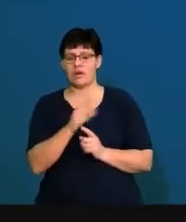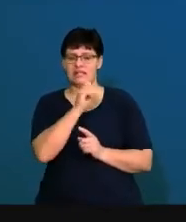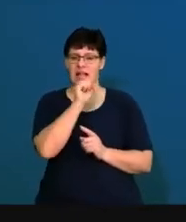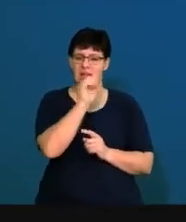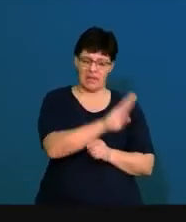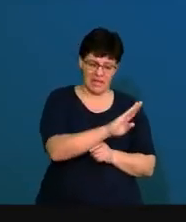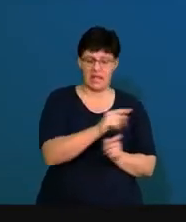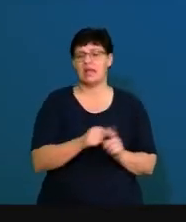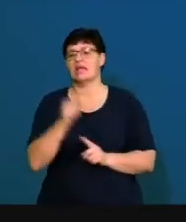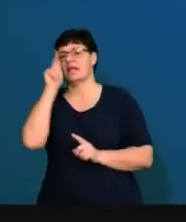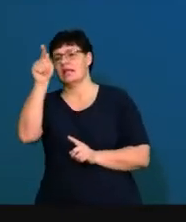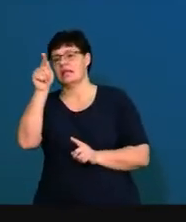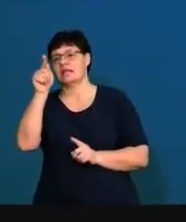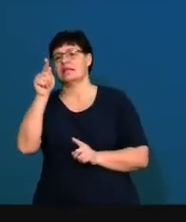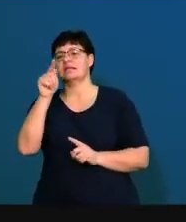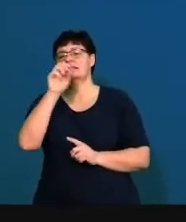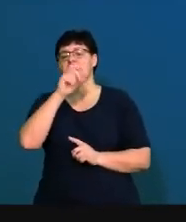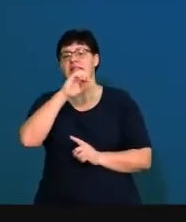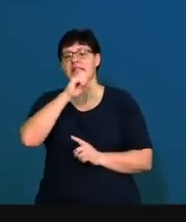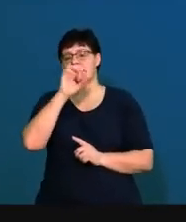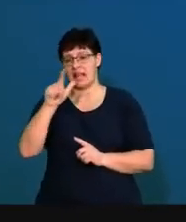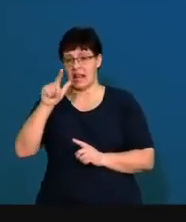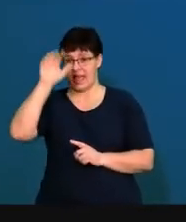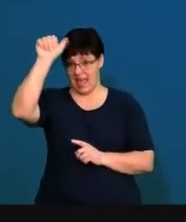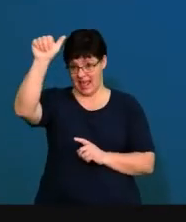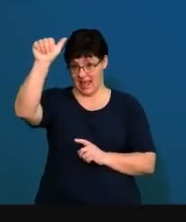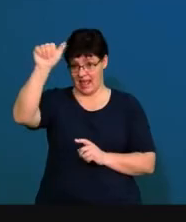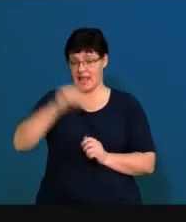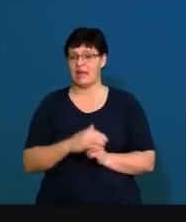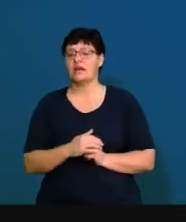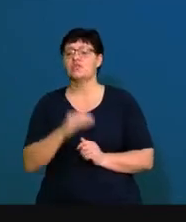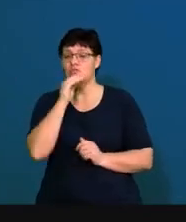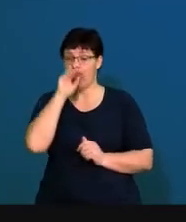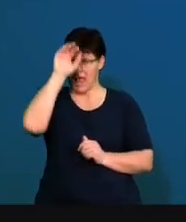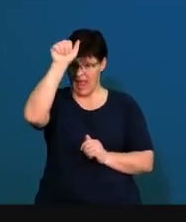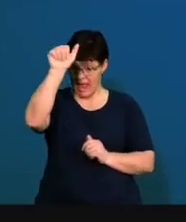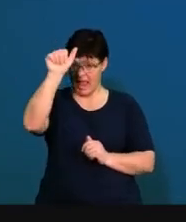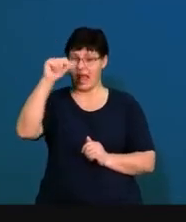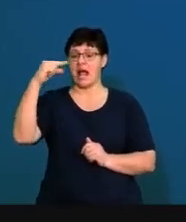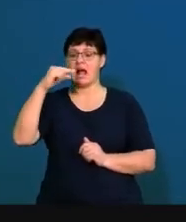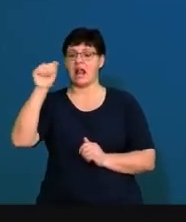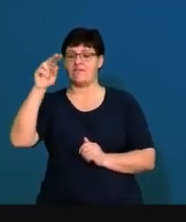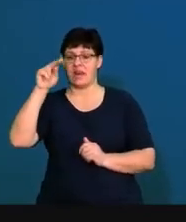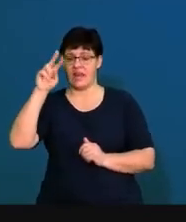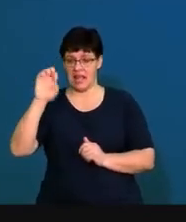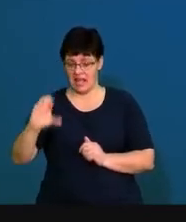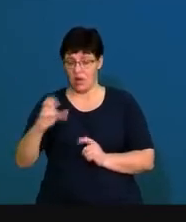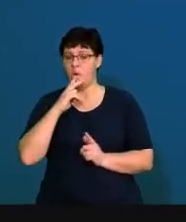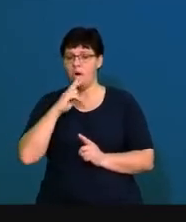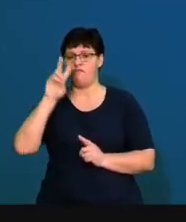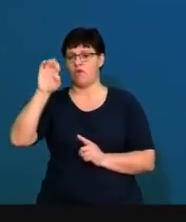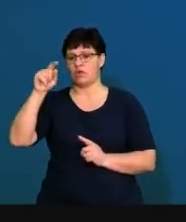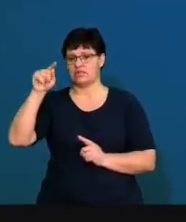cell B. Let's call this one electrochemical cell A. So we know that A is a galvanic cell or a voltaic